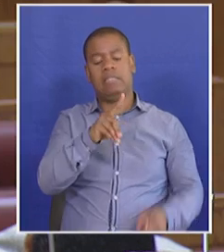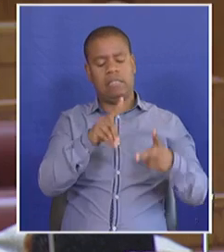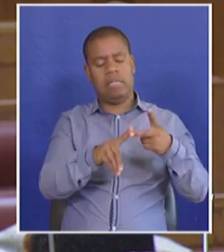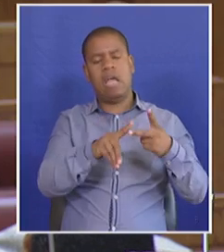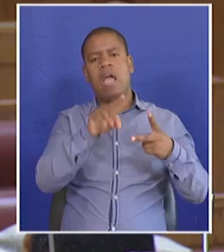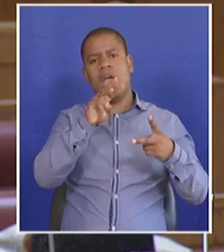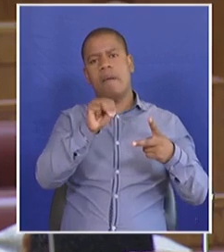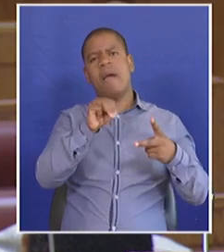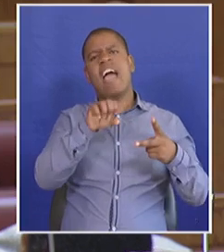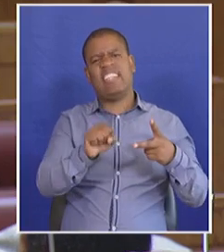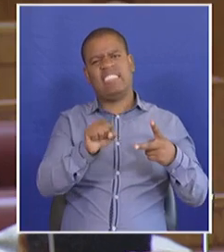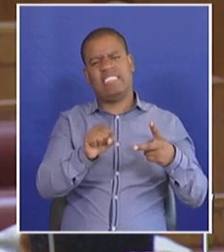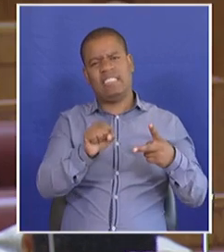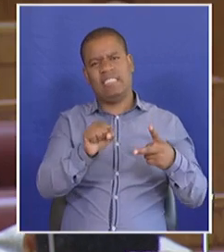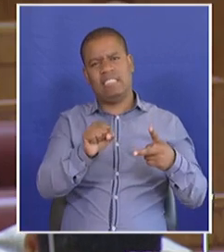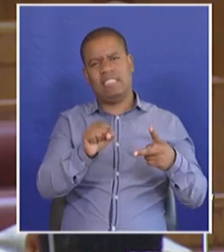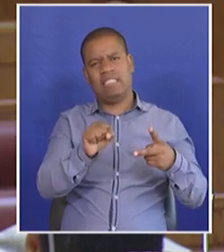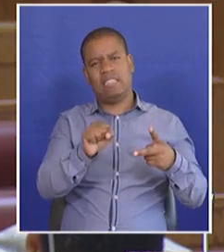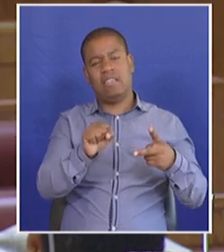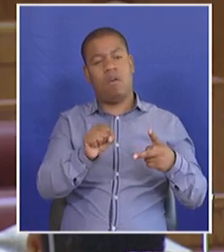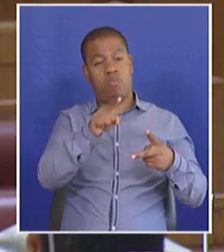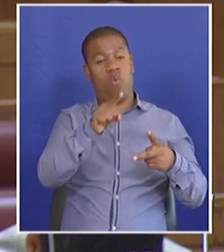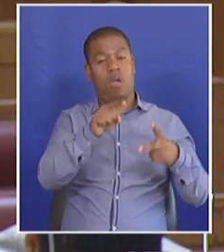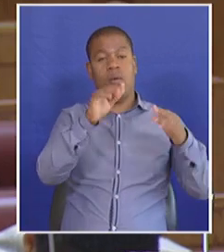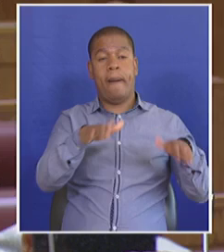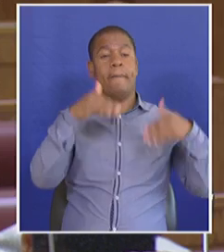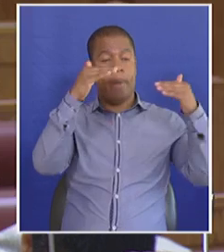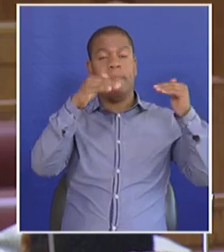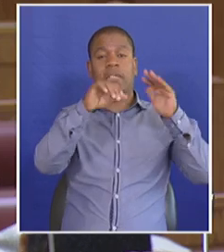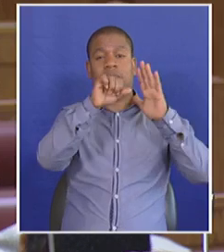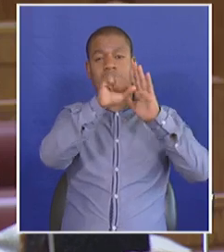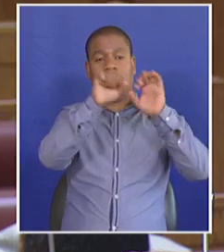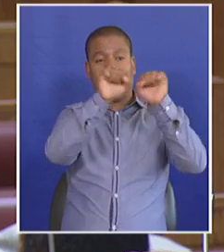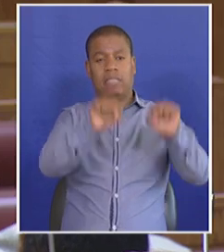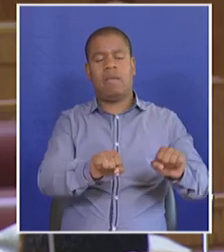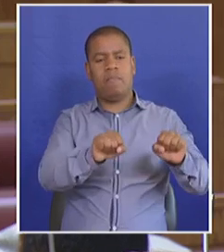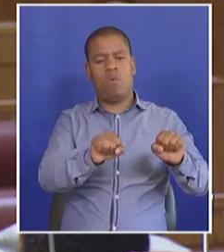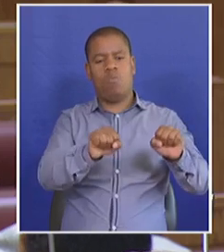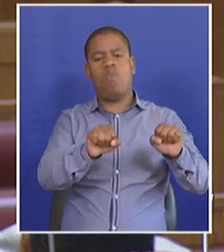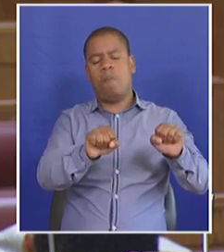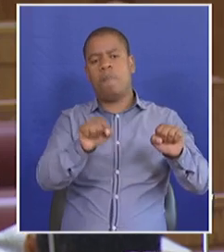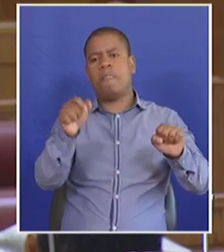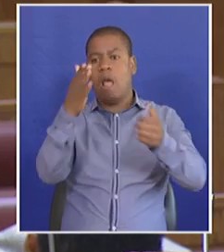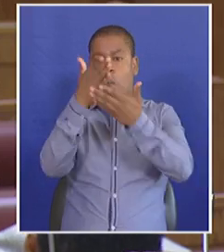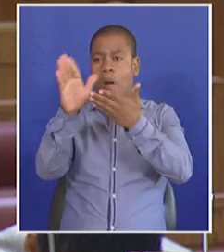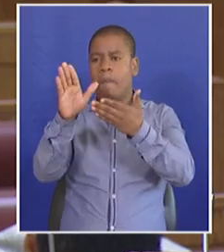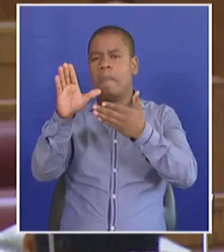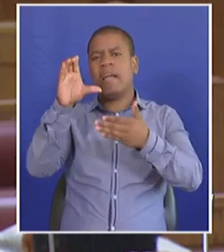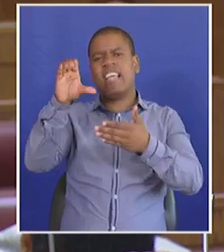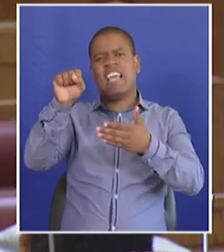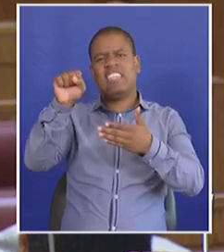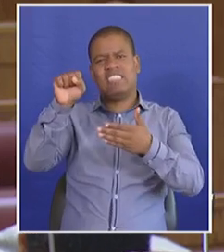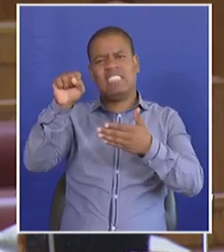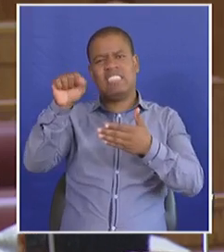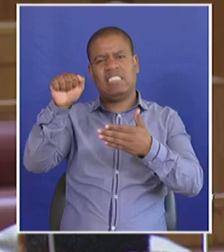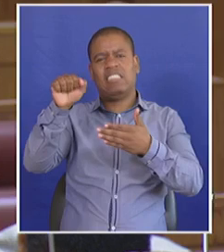ICD-MS, as an enhanced system to replace the CAS system. The